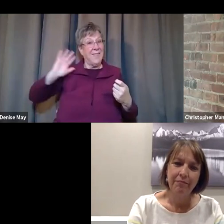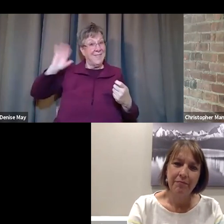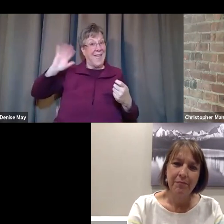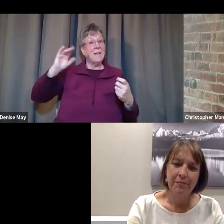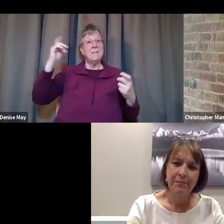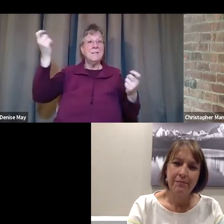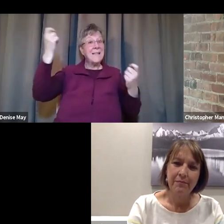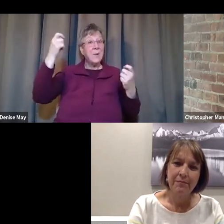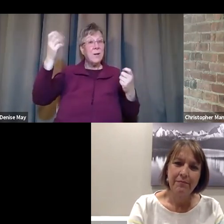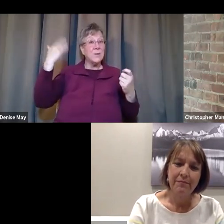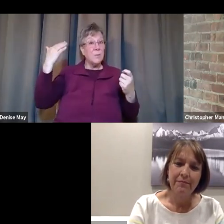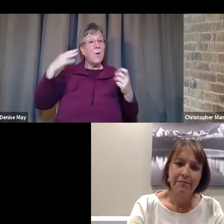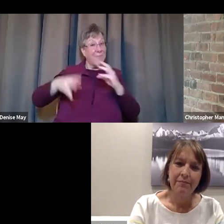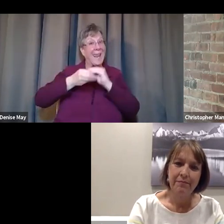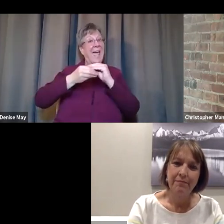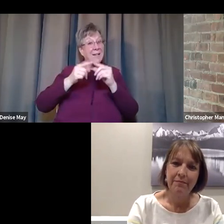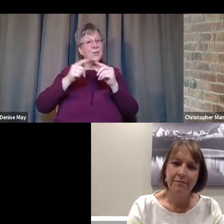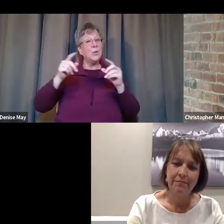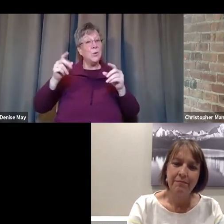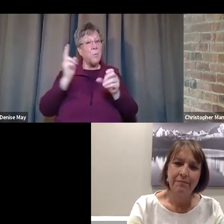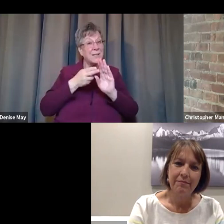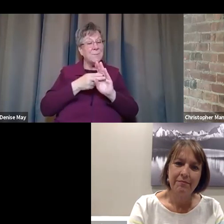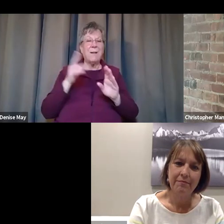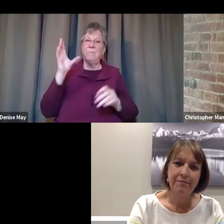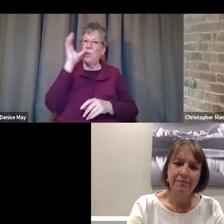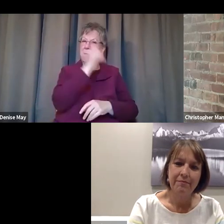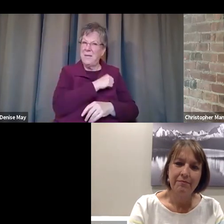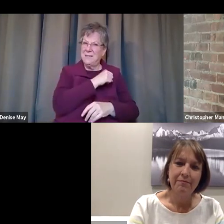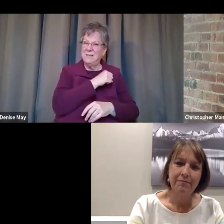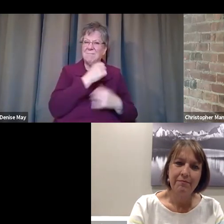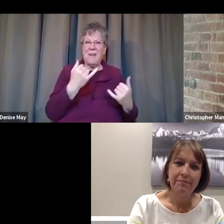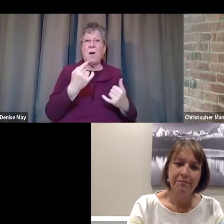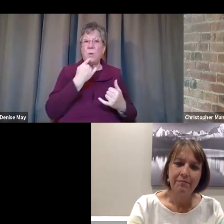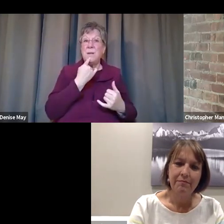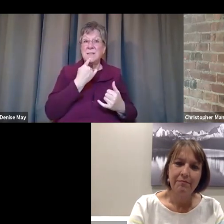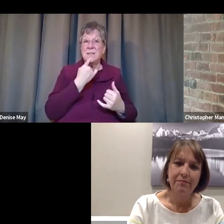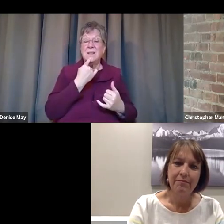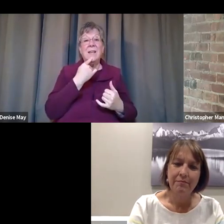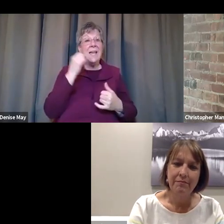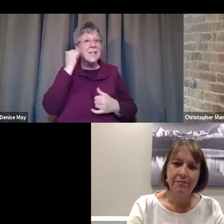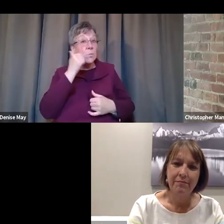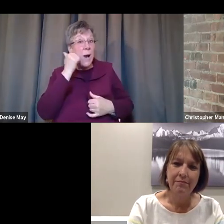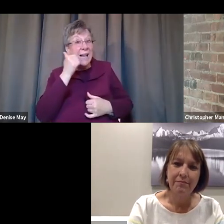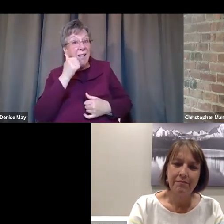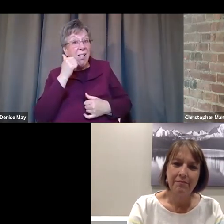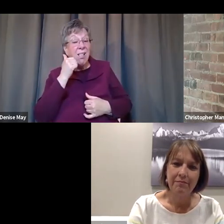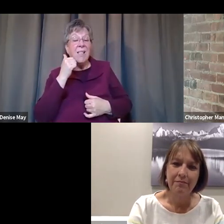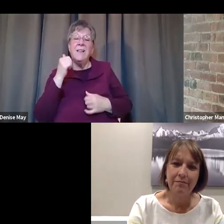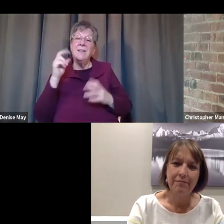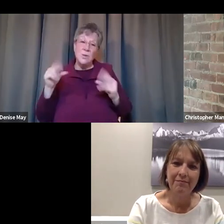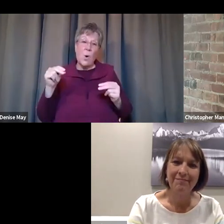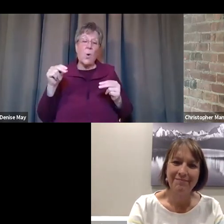adds to democratic participation is something we miss with the current system. Is it practical? Not at all. Is there a chance in the world it's going to be